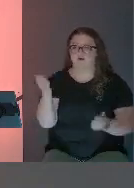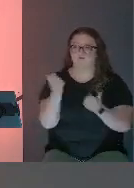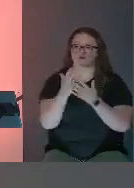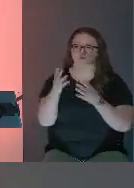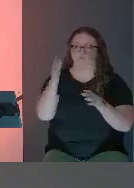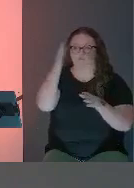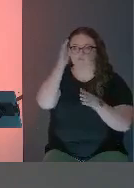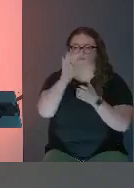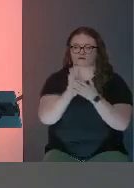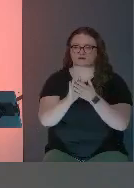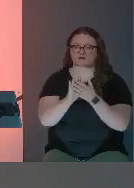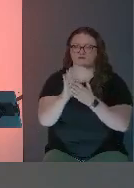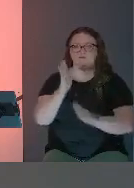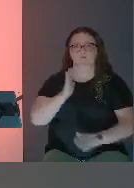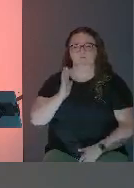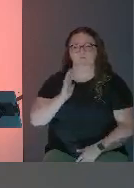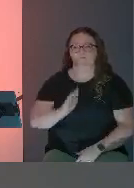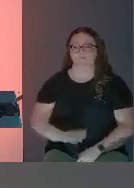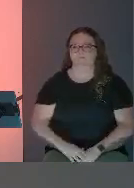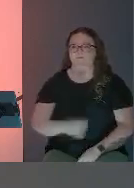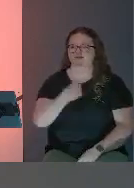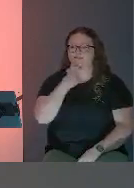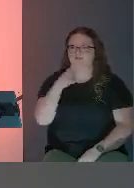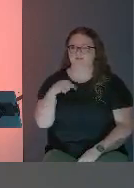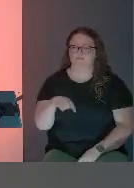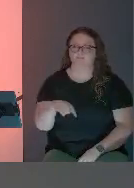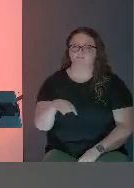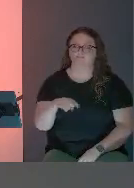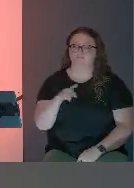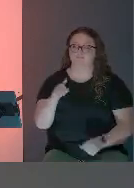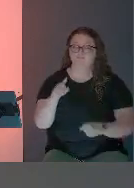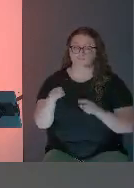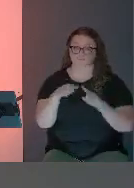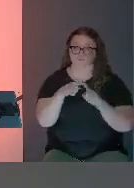historically. It says this, and when Joshua had let the people go,